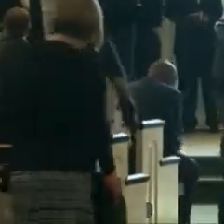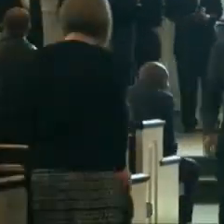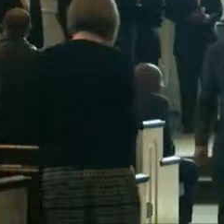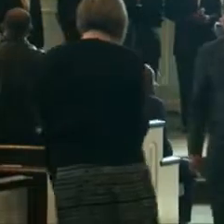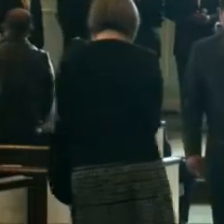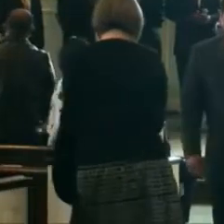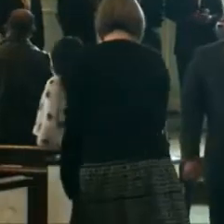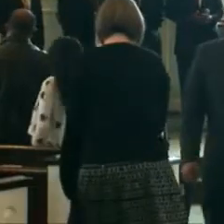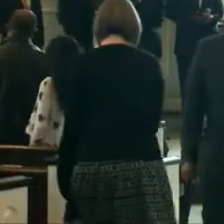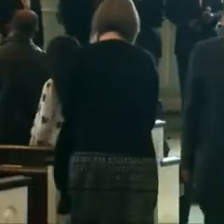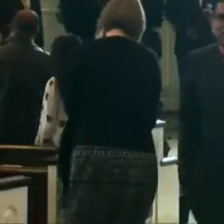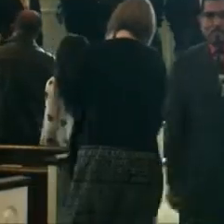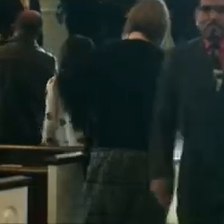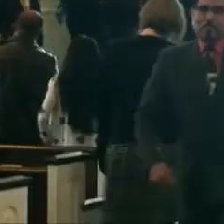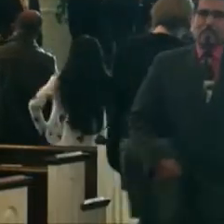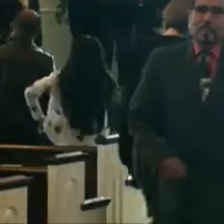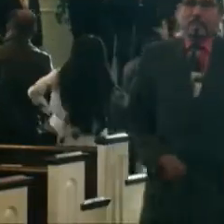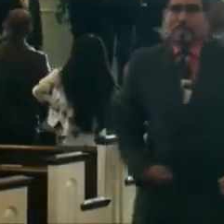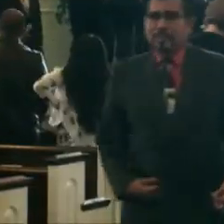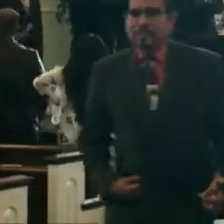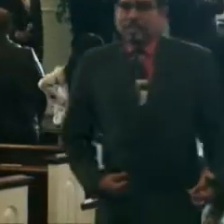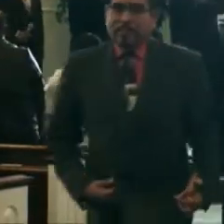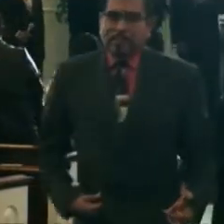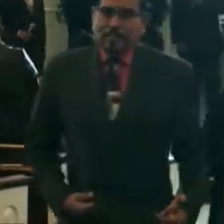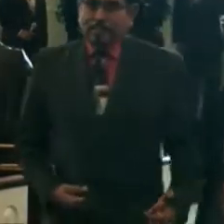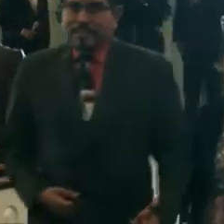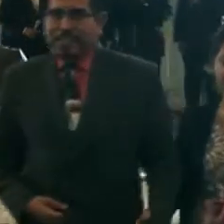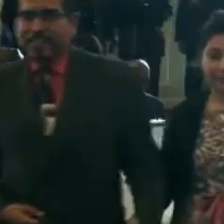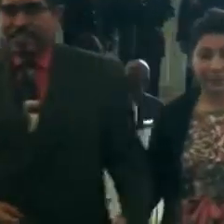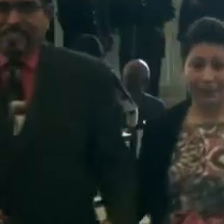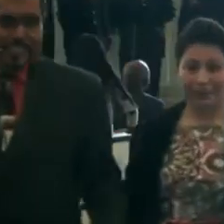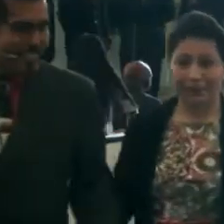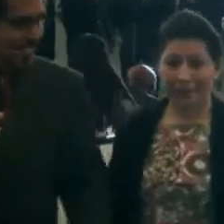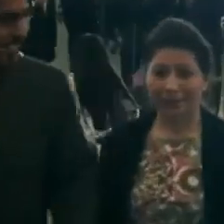if you feel like joining in, we'll be singing Days of Elijah.